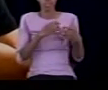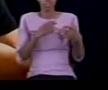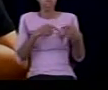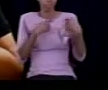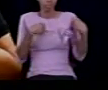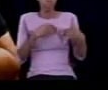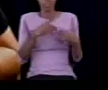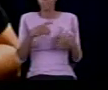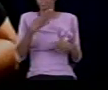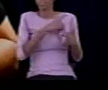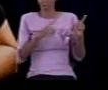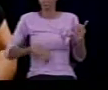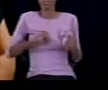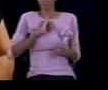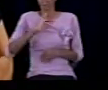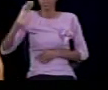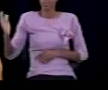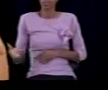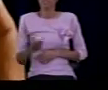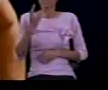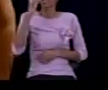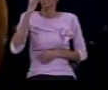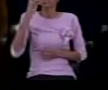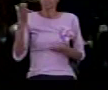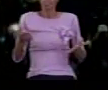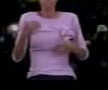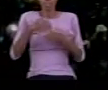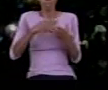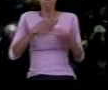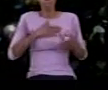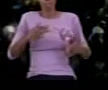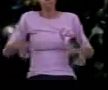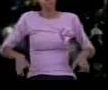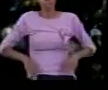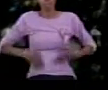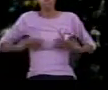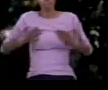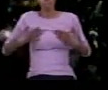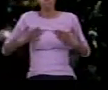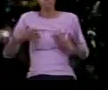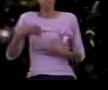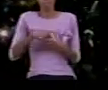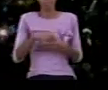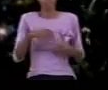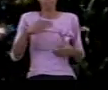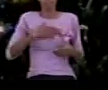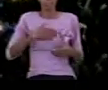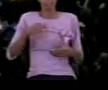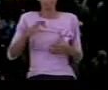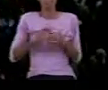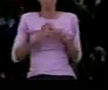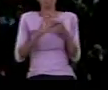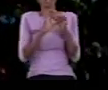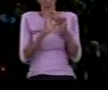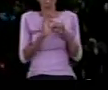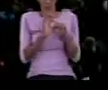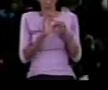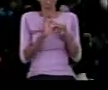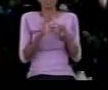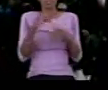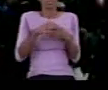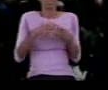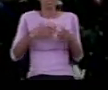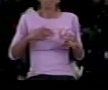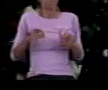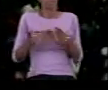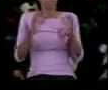here. I welcome you here in my life, in my relationships, and your children